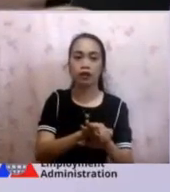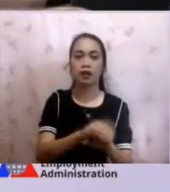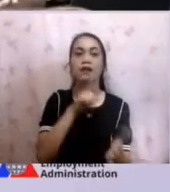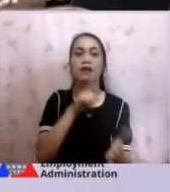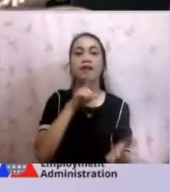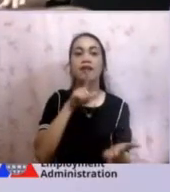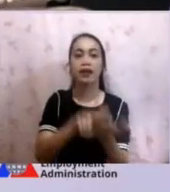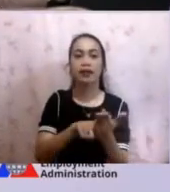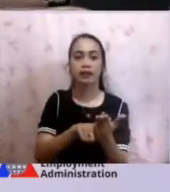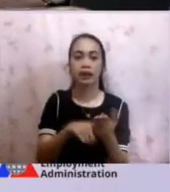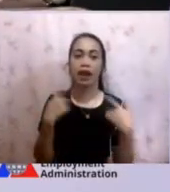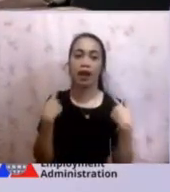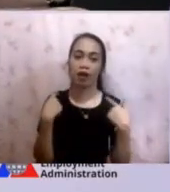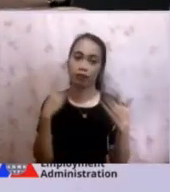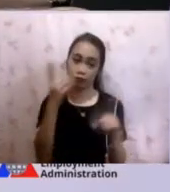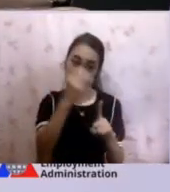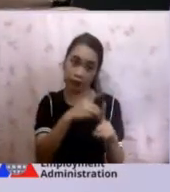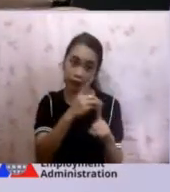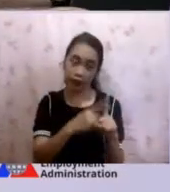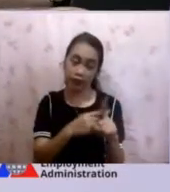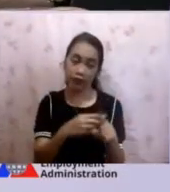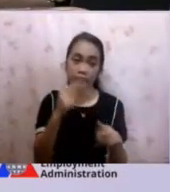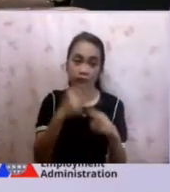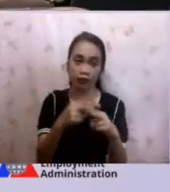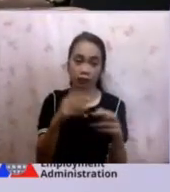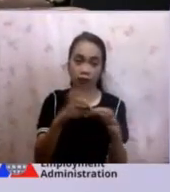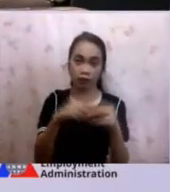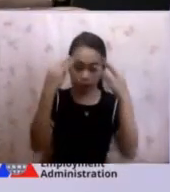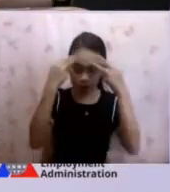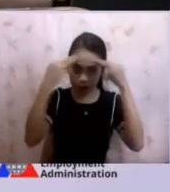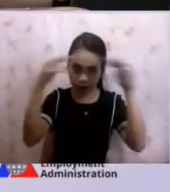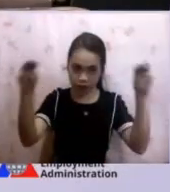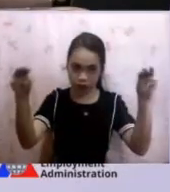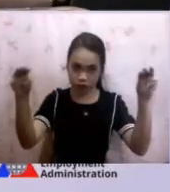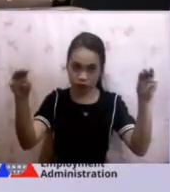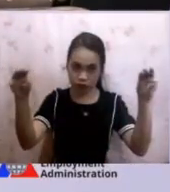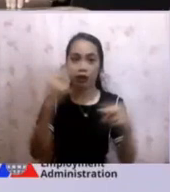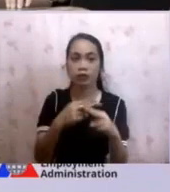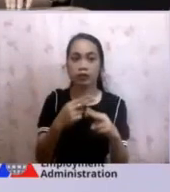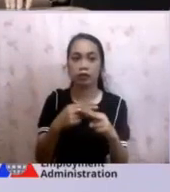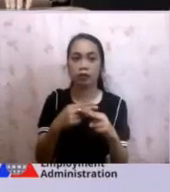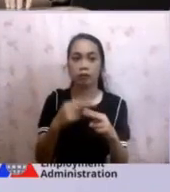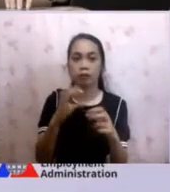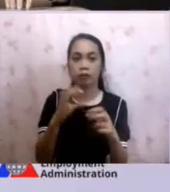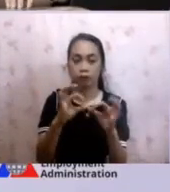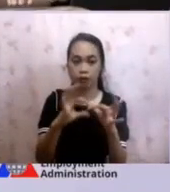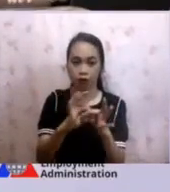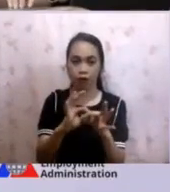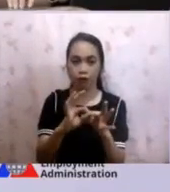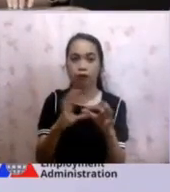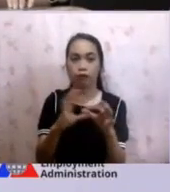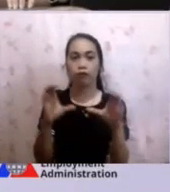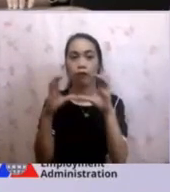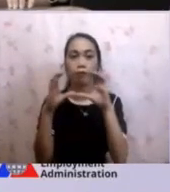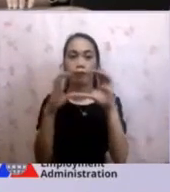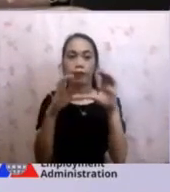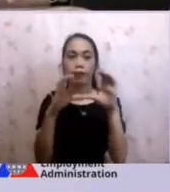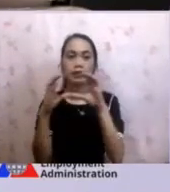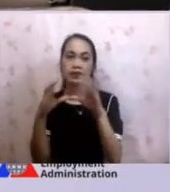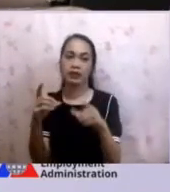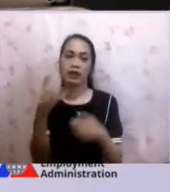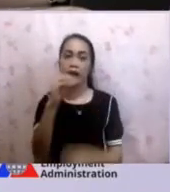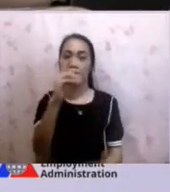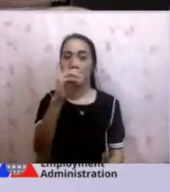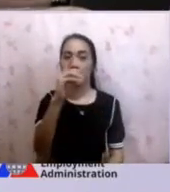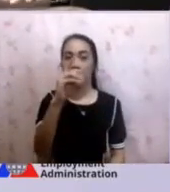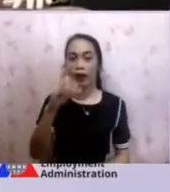cover letter. So you can see an I date, name of the HR manager, the position, the name of the company, the address